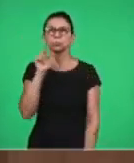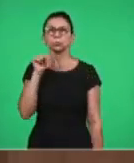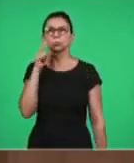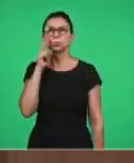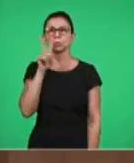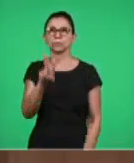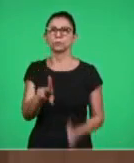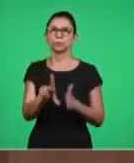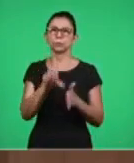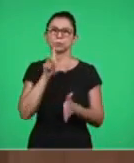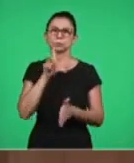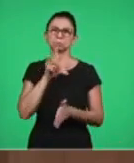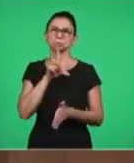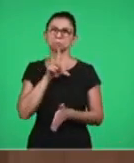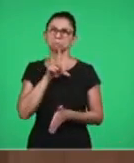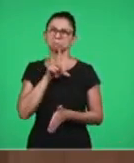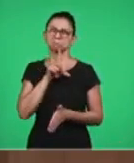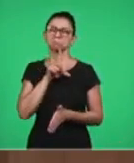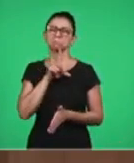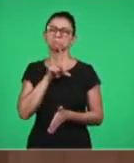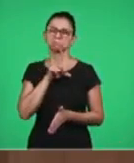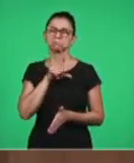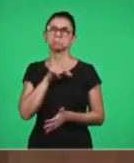never witnessed before.